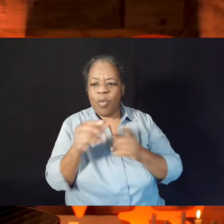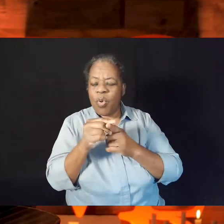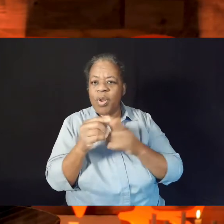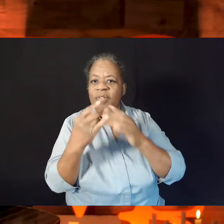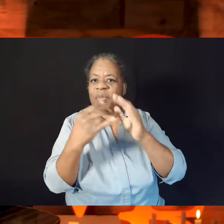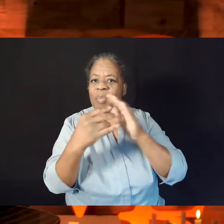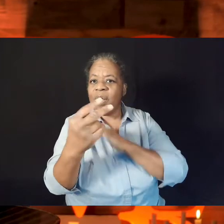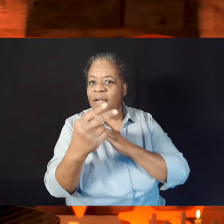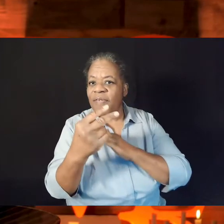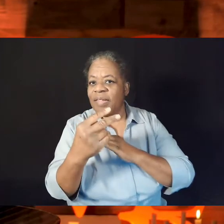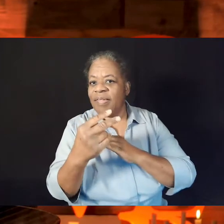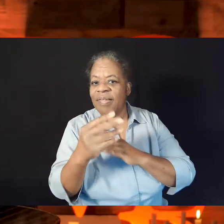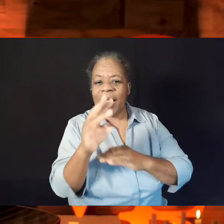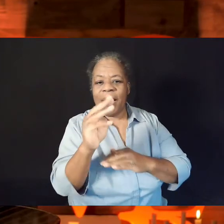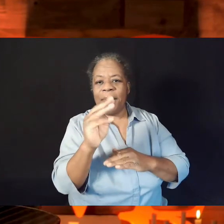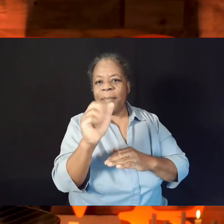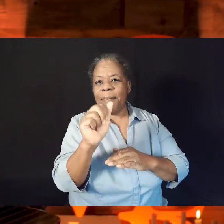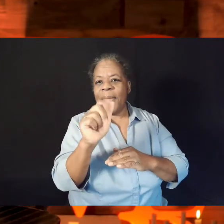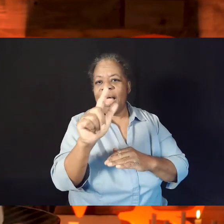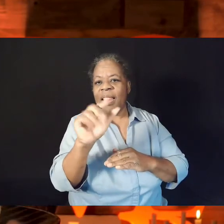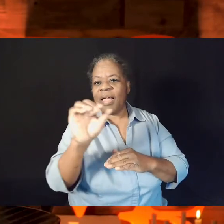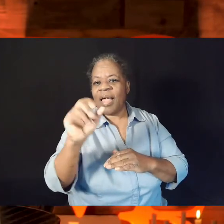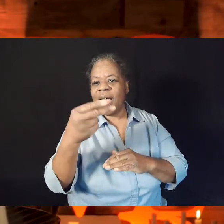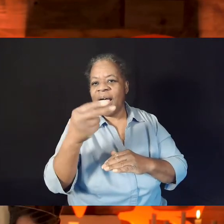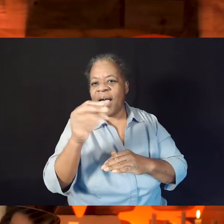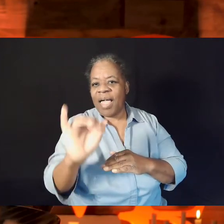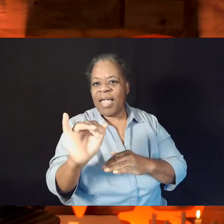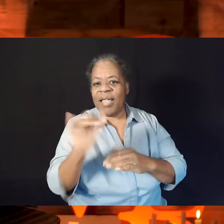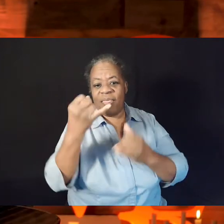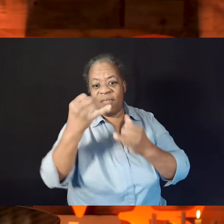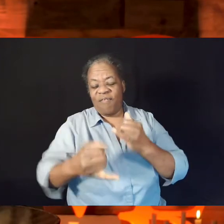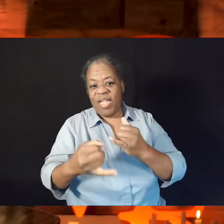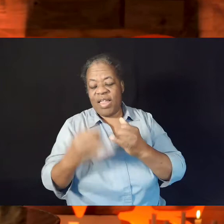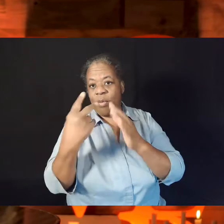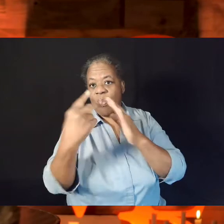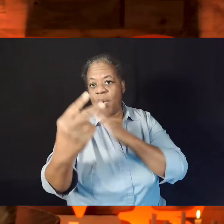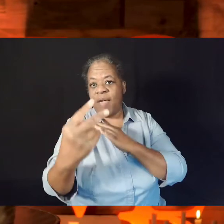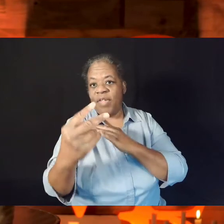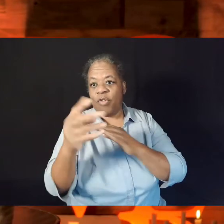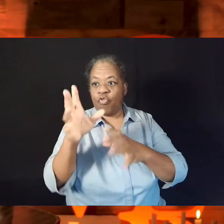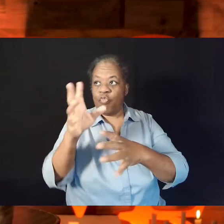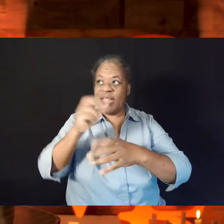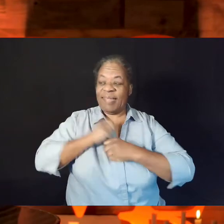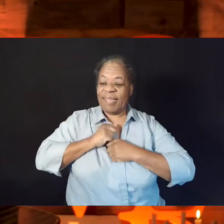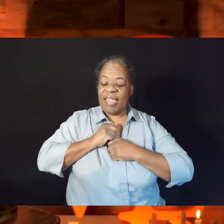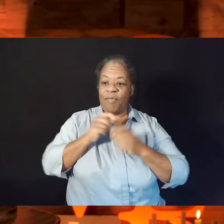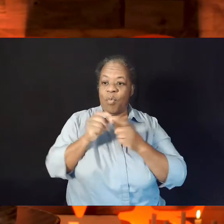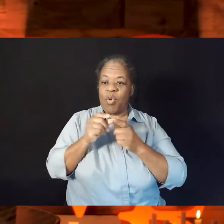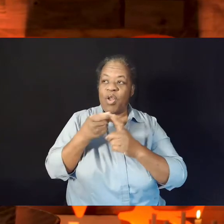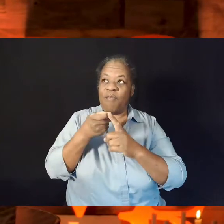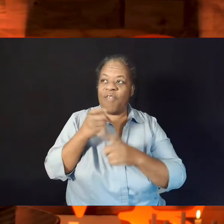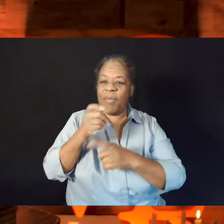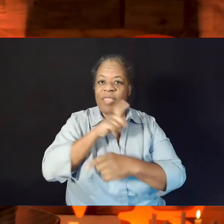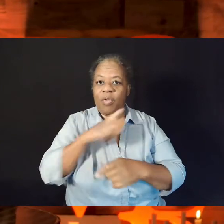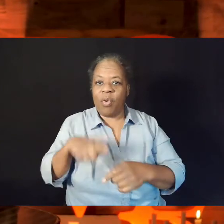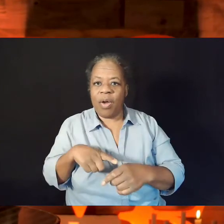specifically Malachi, the final prophet to ever receive and record a word from the Lord. Think about